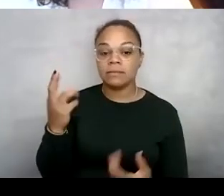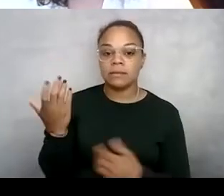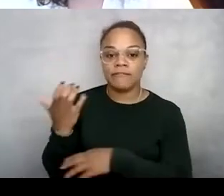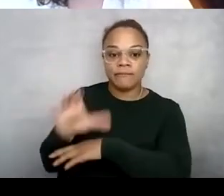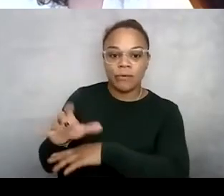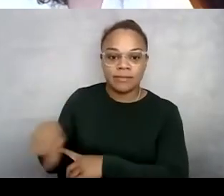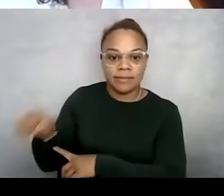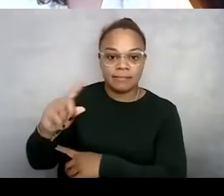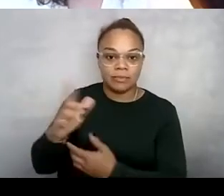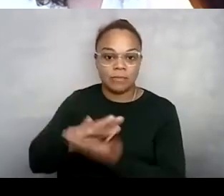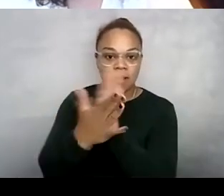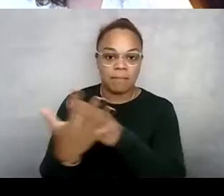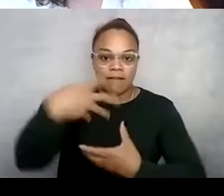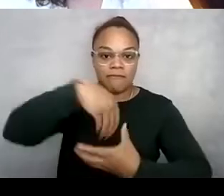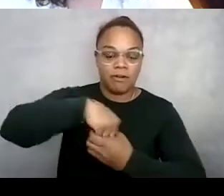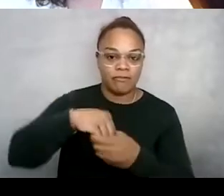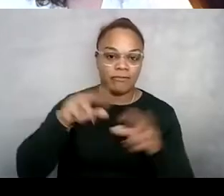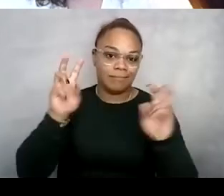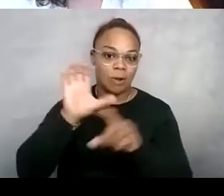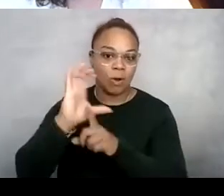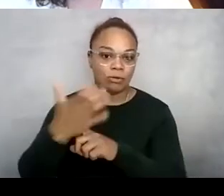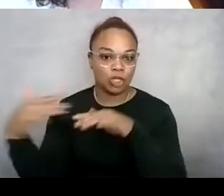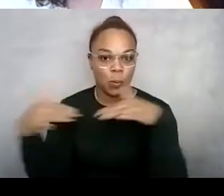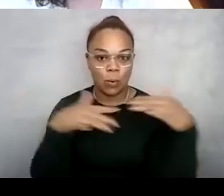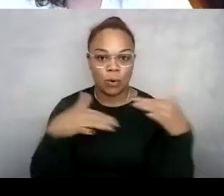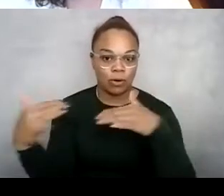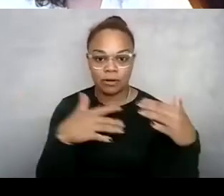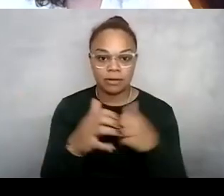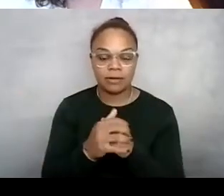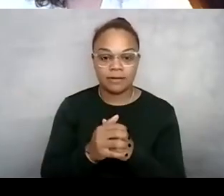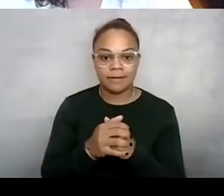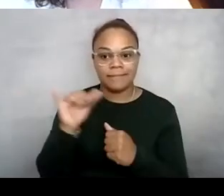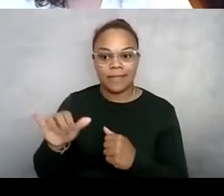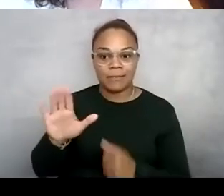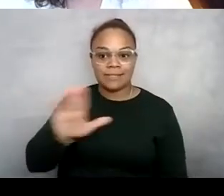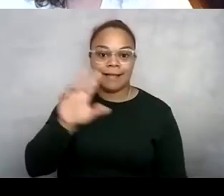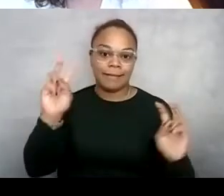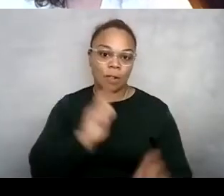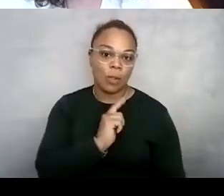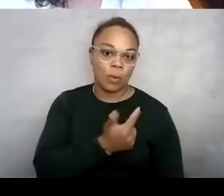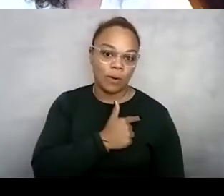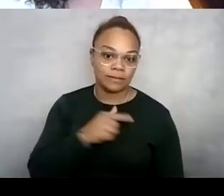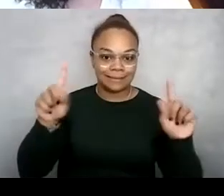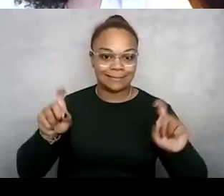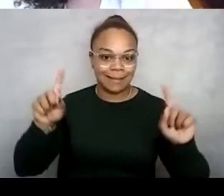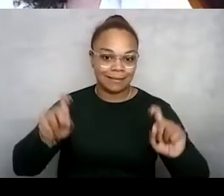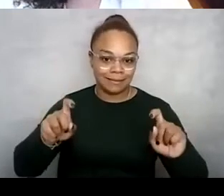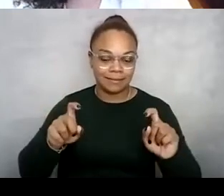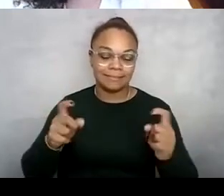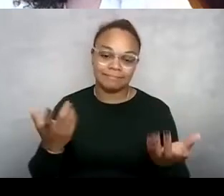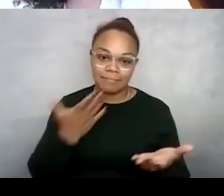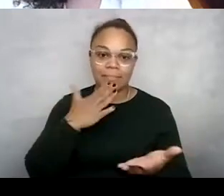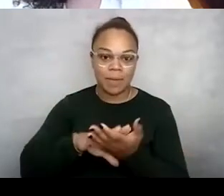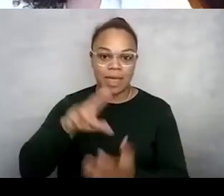war. This was their loyalty test, and they capitulated to Trumpism. So that's the bad news, is that bill is moving forward.